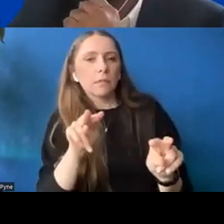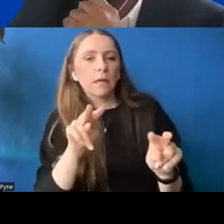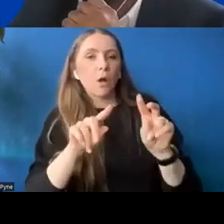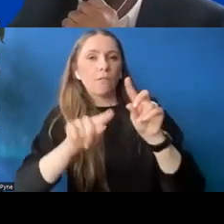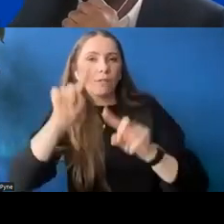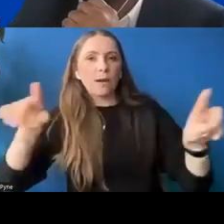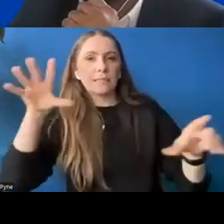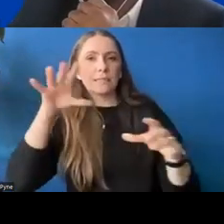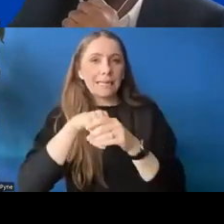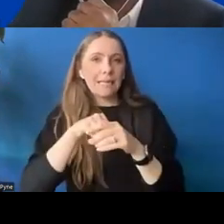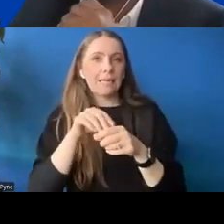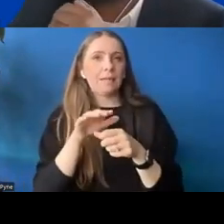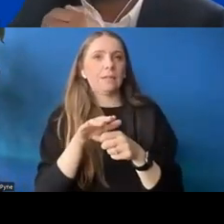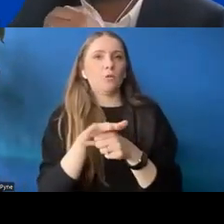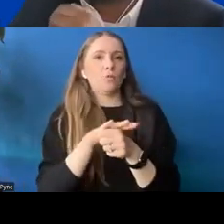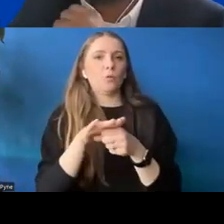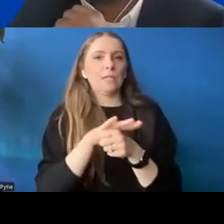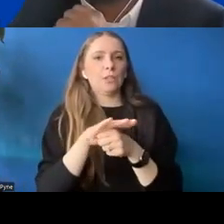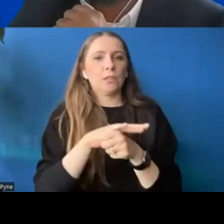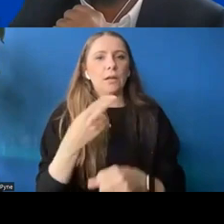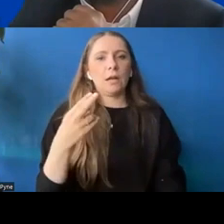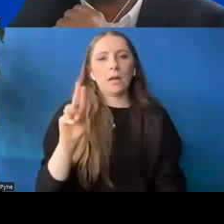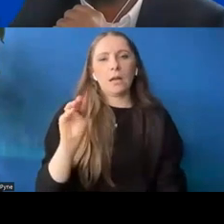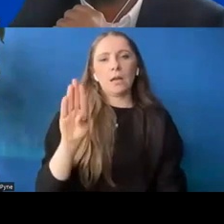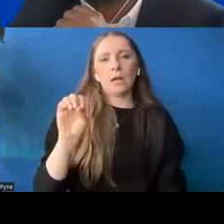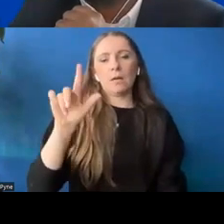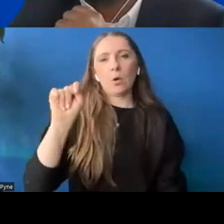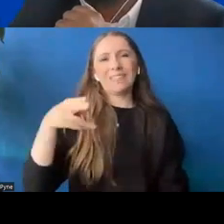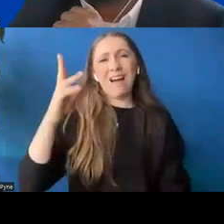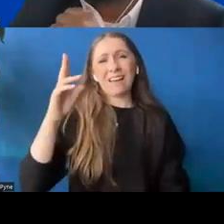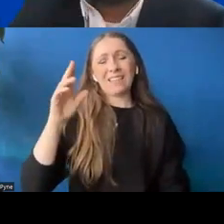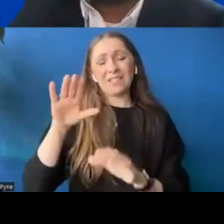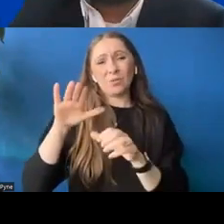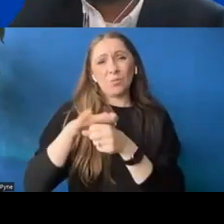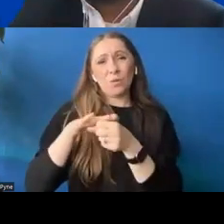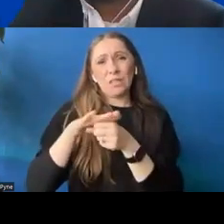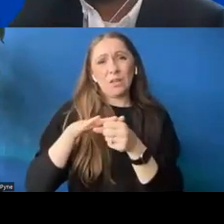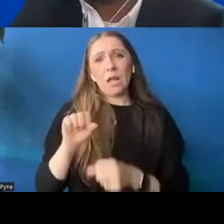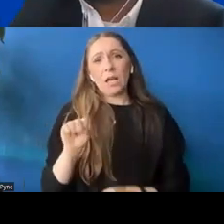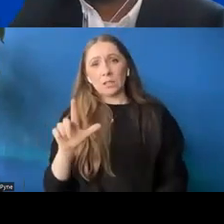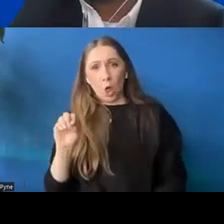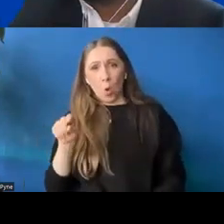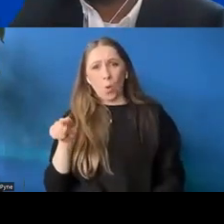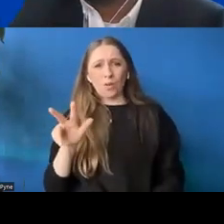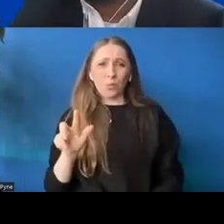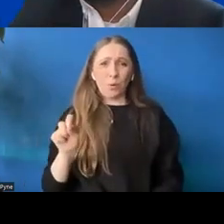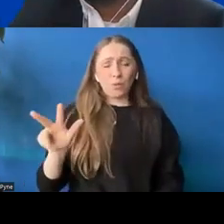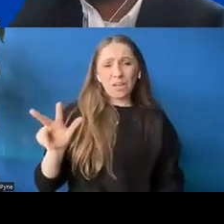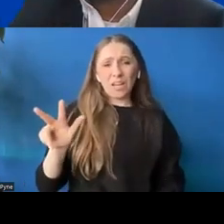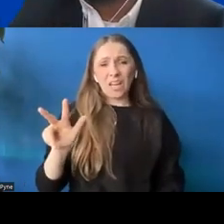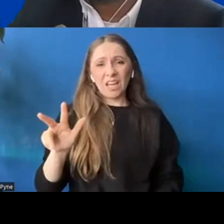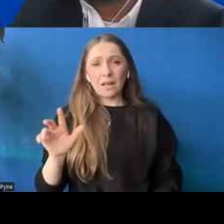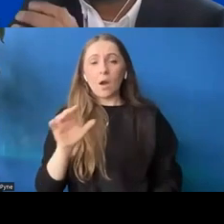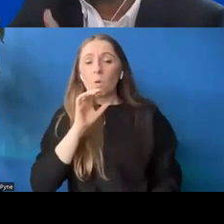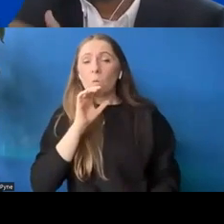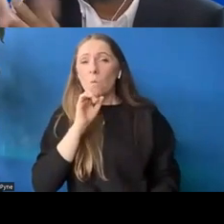variance. It looks like, I think Humboldt County has the highest rate at 11.1%. San Luis Obispo is only 3.3%, and